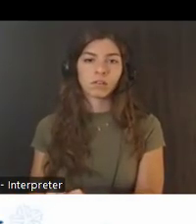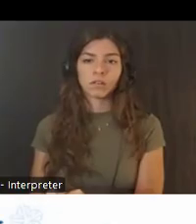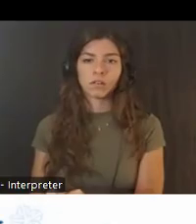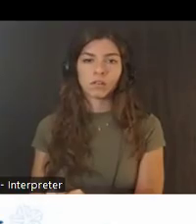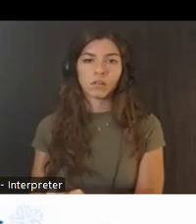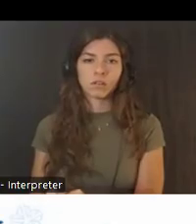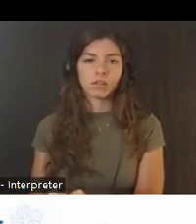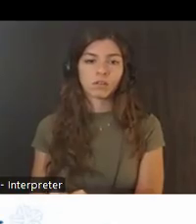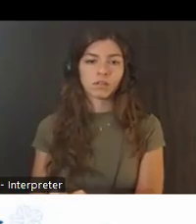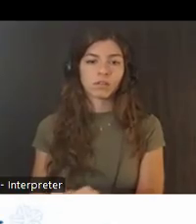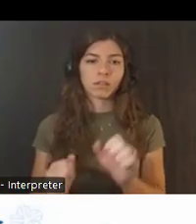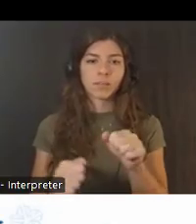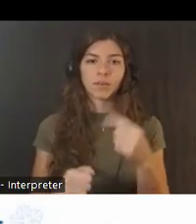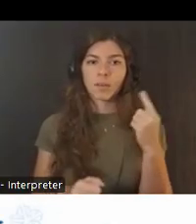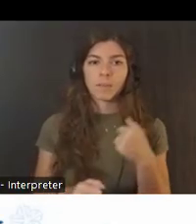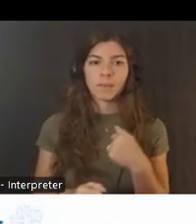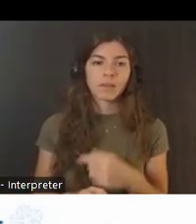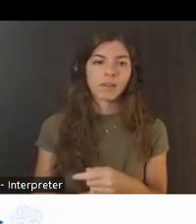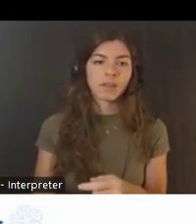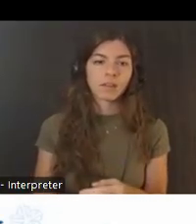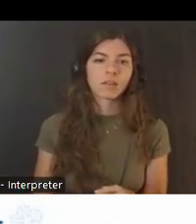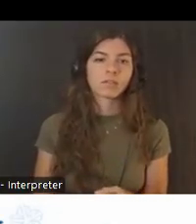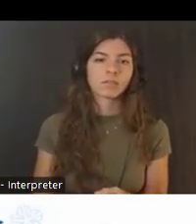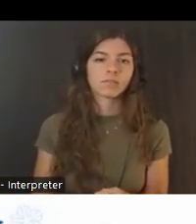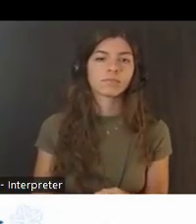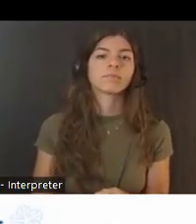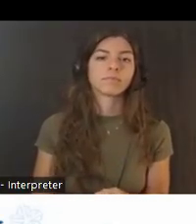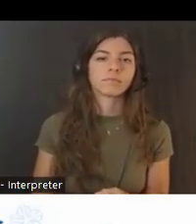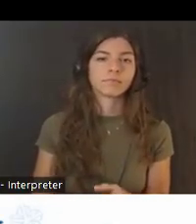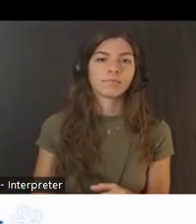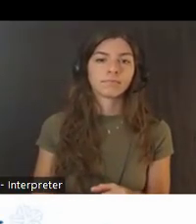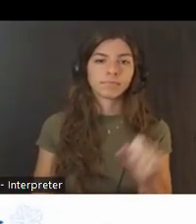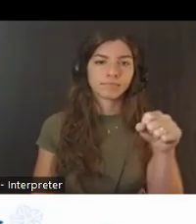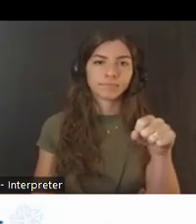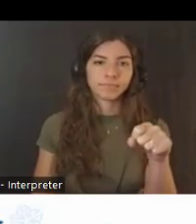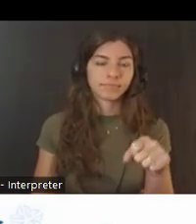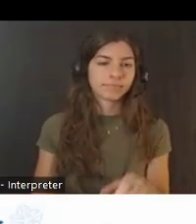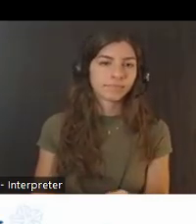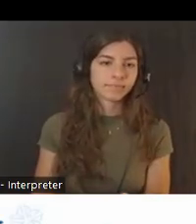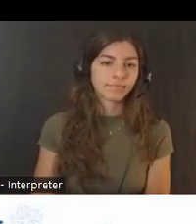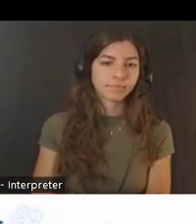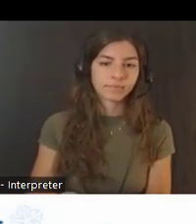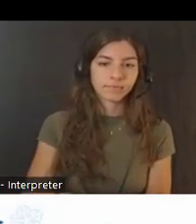Are you guys able to hear me? I'm currently walking on campus, so I just want to make sure you can hear me.